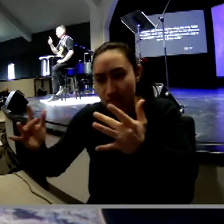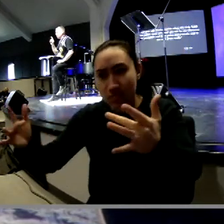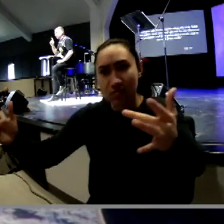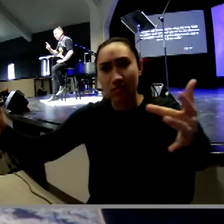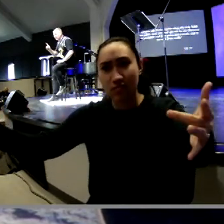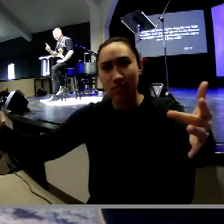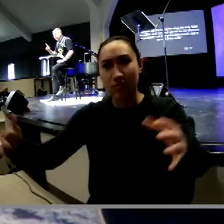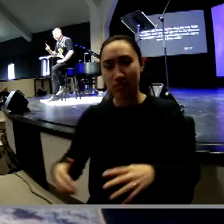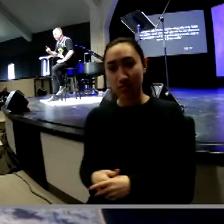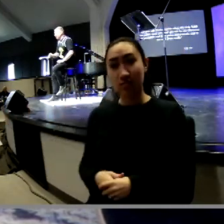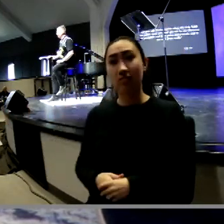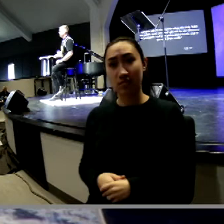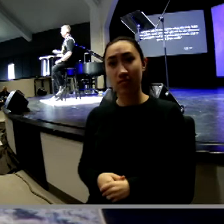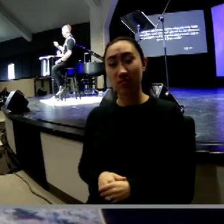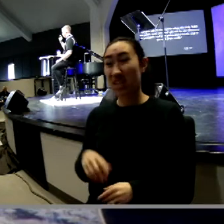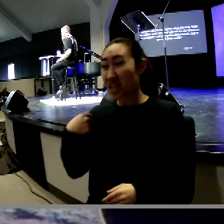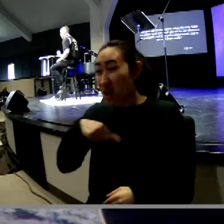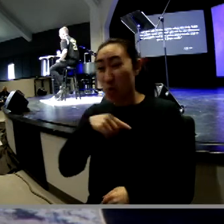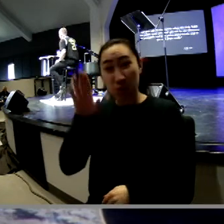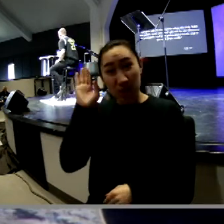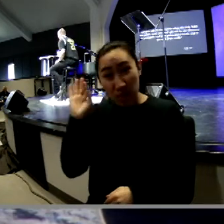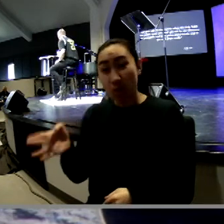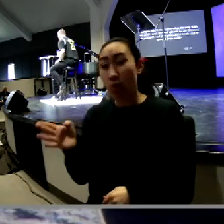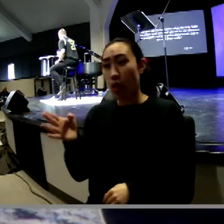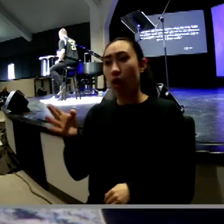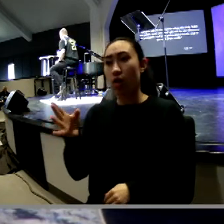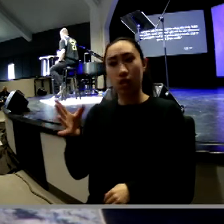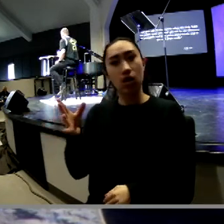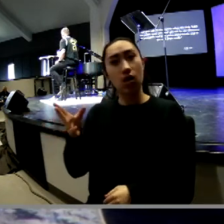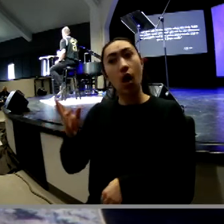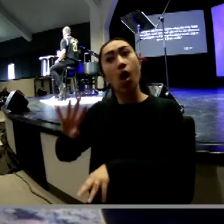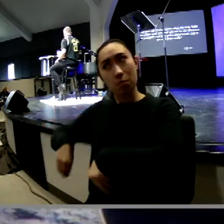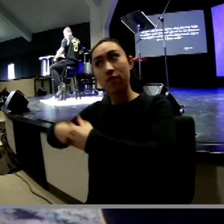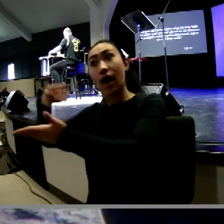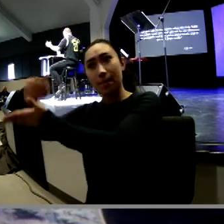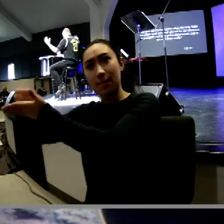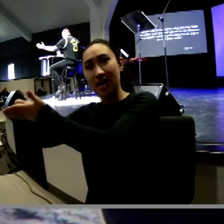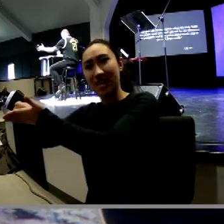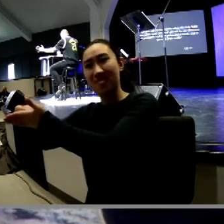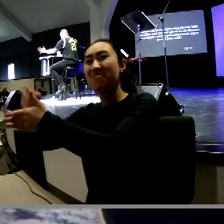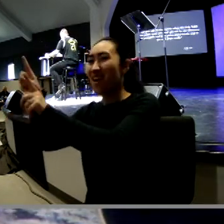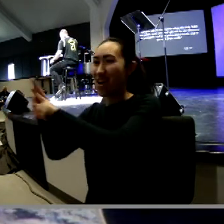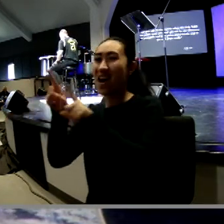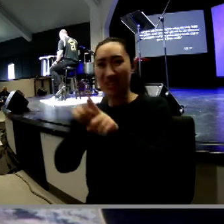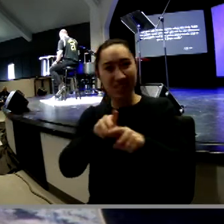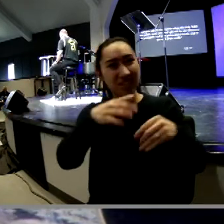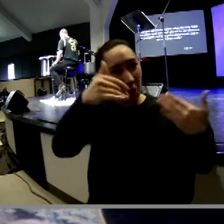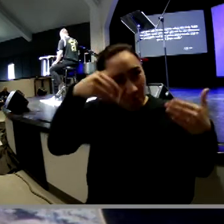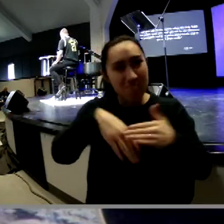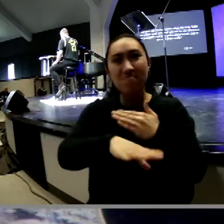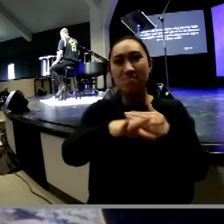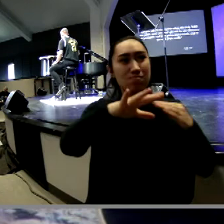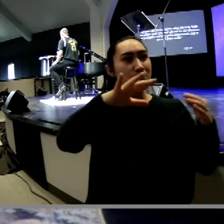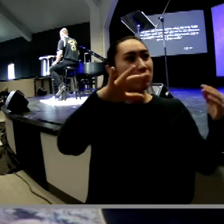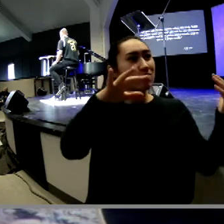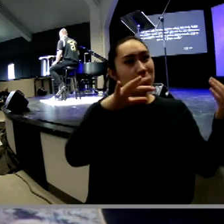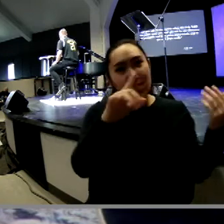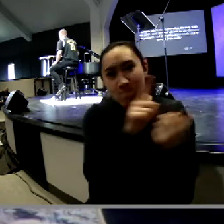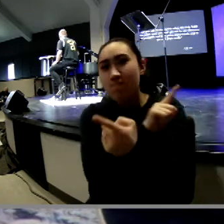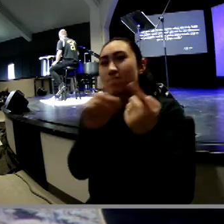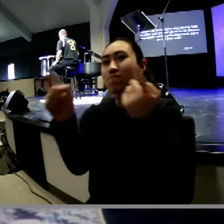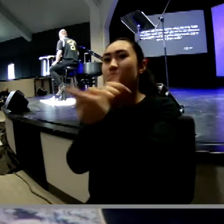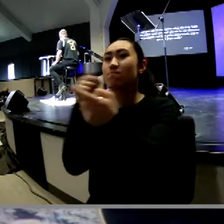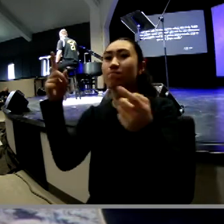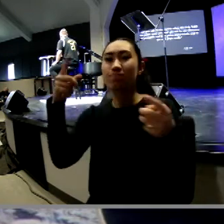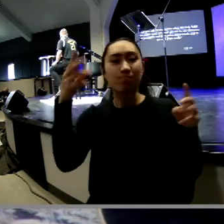are going to live in order and start to sow money in order. We're going to start putting resources in order. We're going to start to